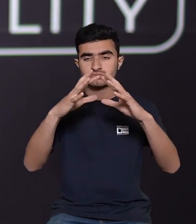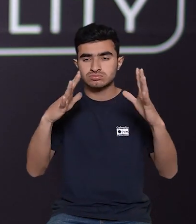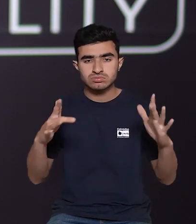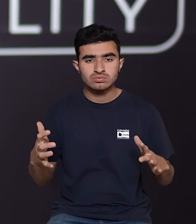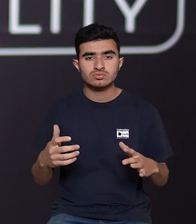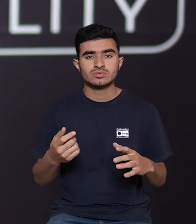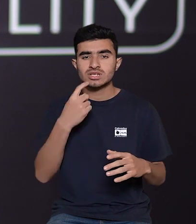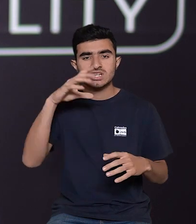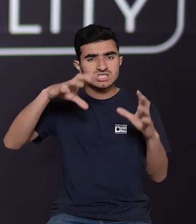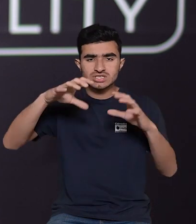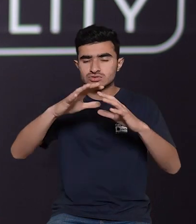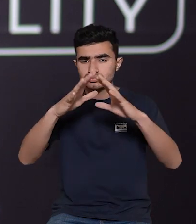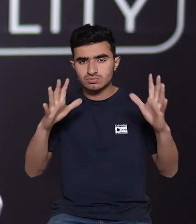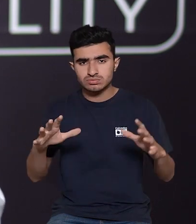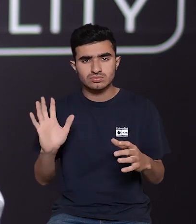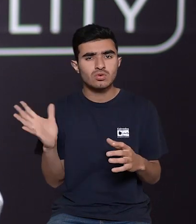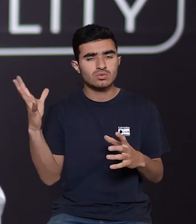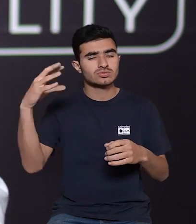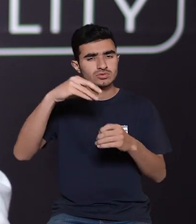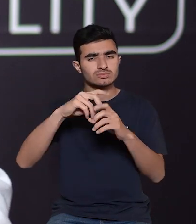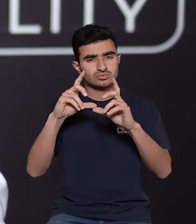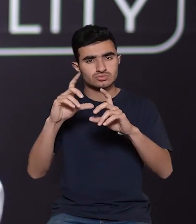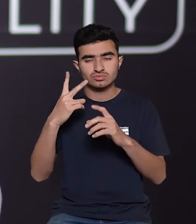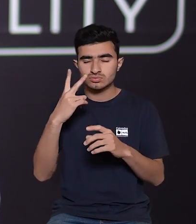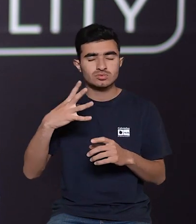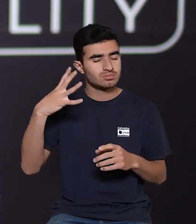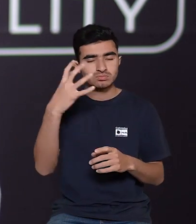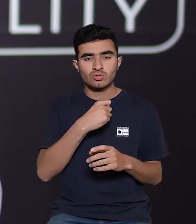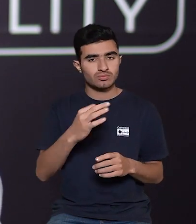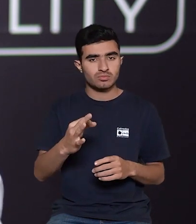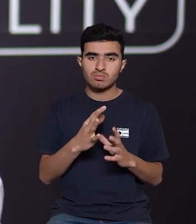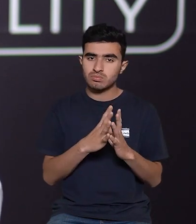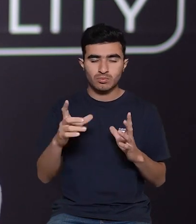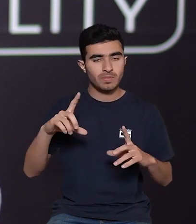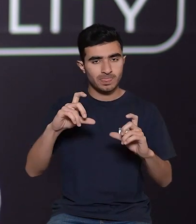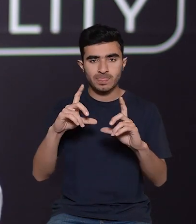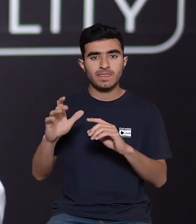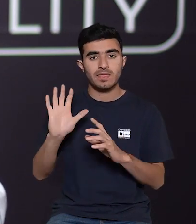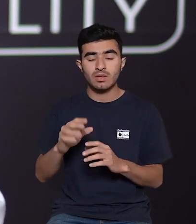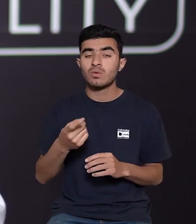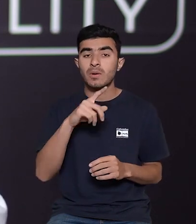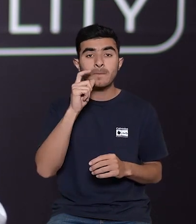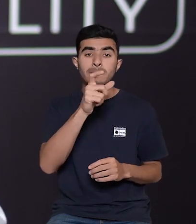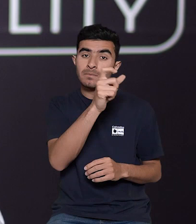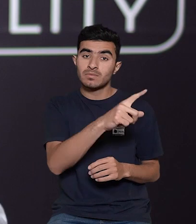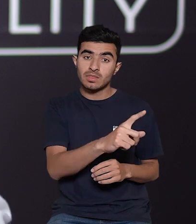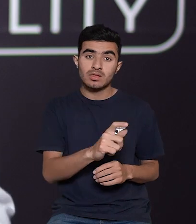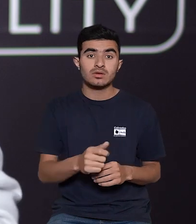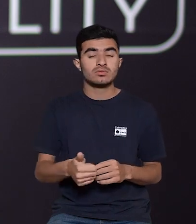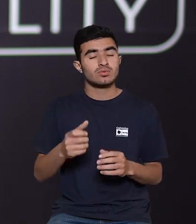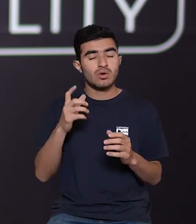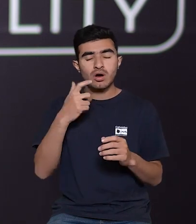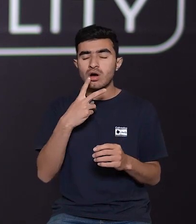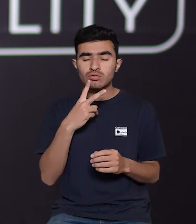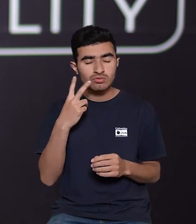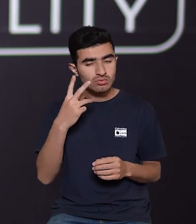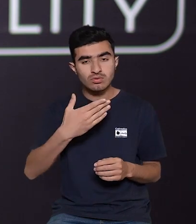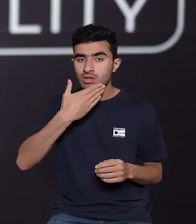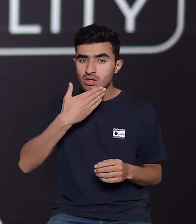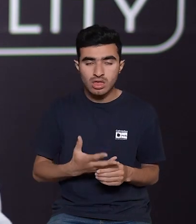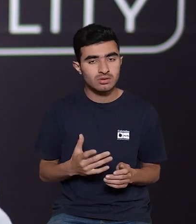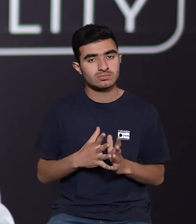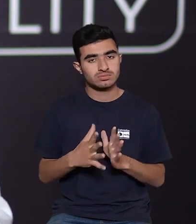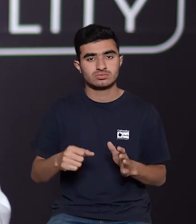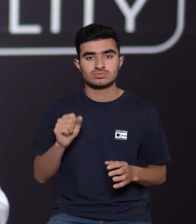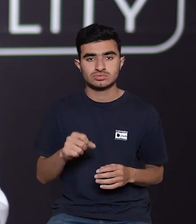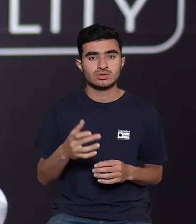the mountains, his sense of aesthetics are amazing, and truly a person is out of